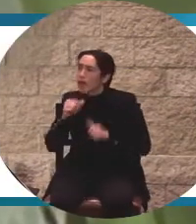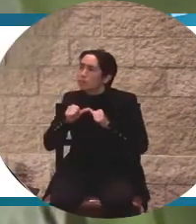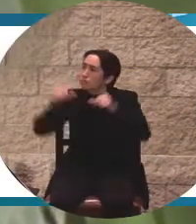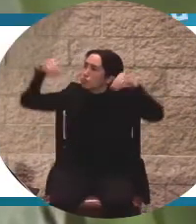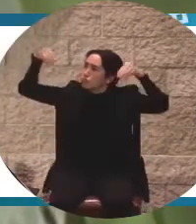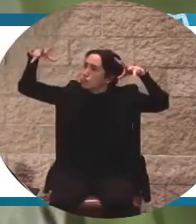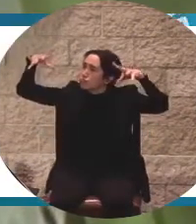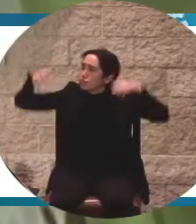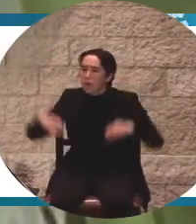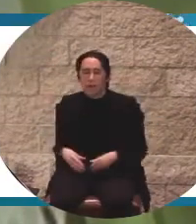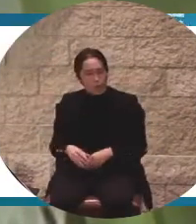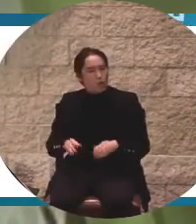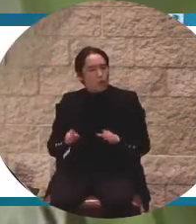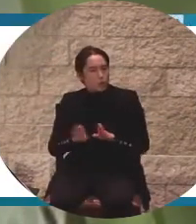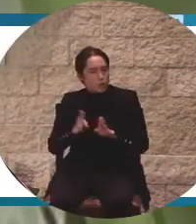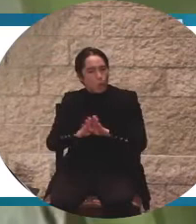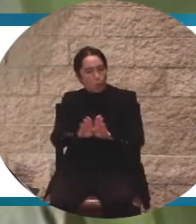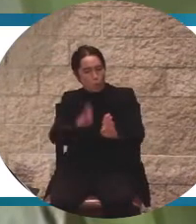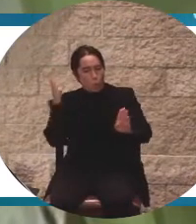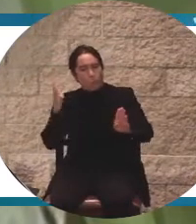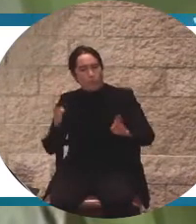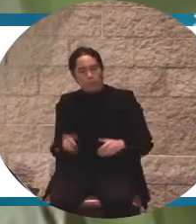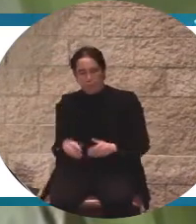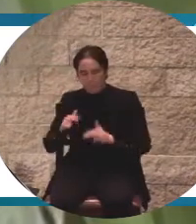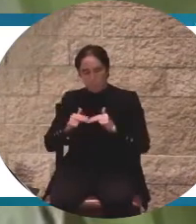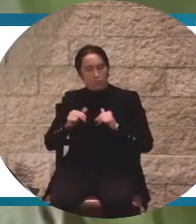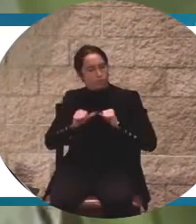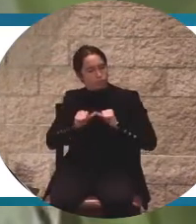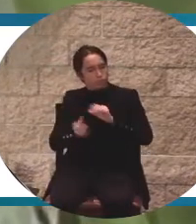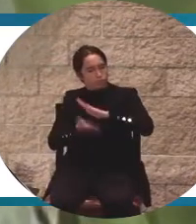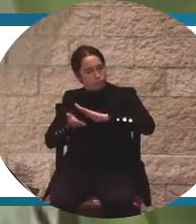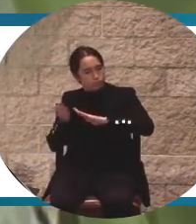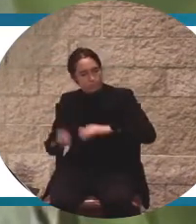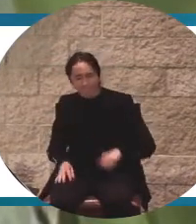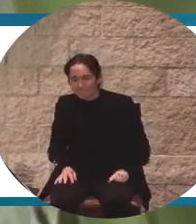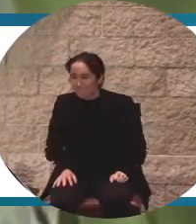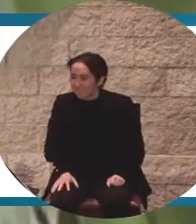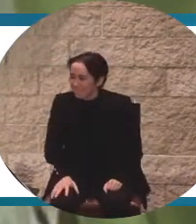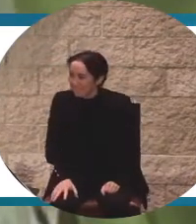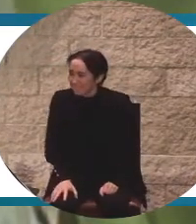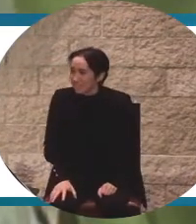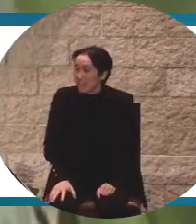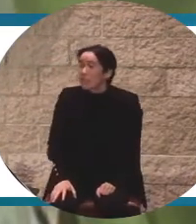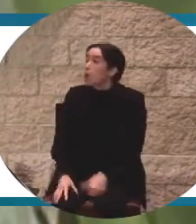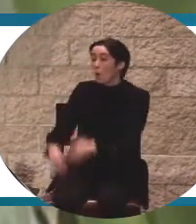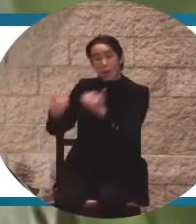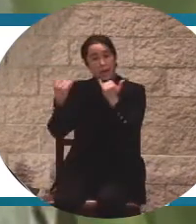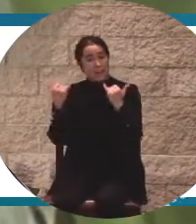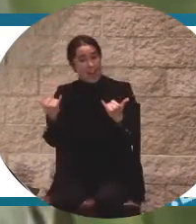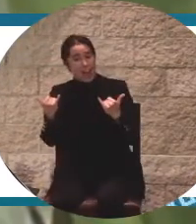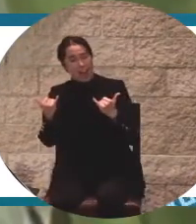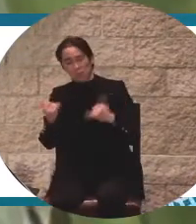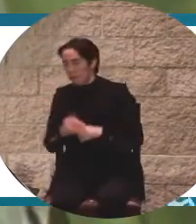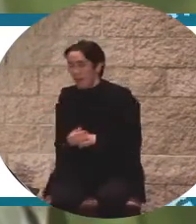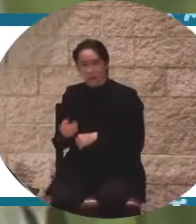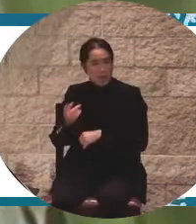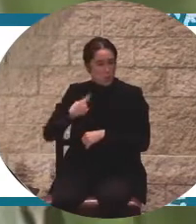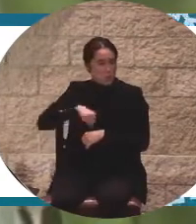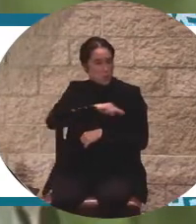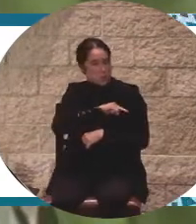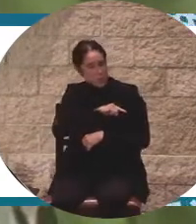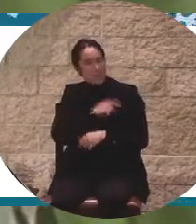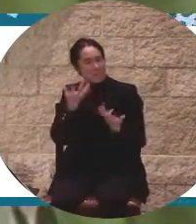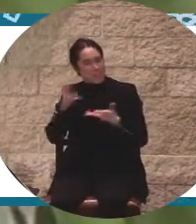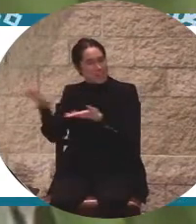I'm gonna wear sequins. I've just said it. We're gonna break the mold a little bit. We have brought some of the finest talent